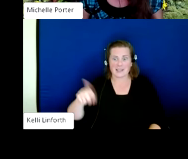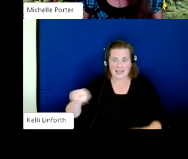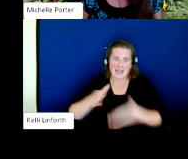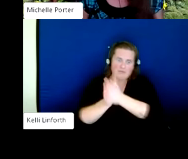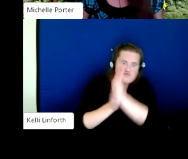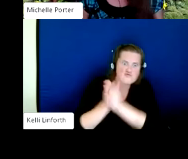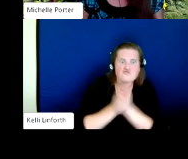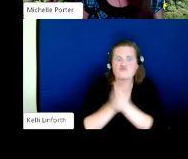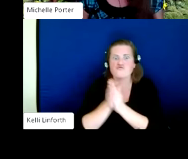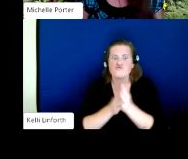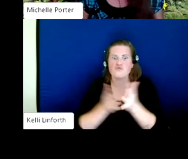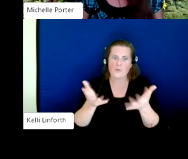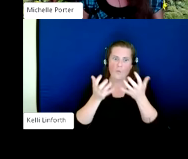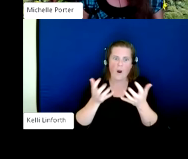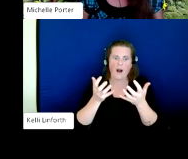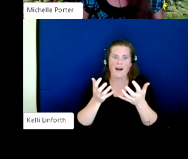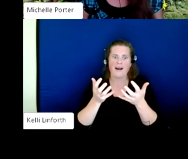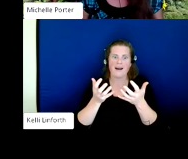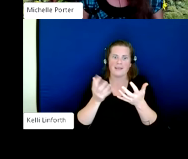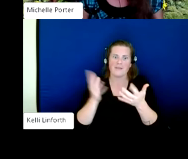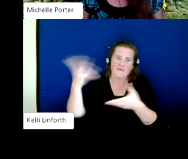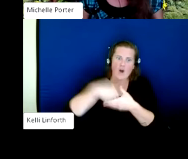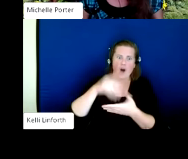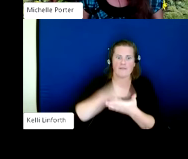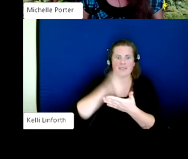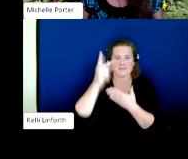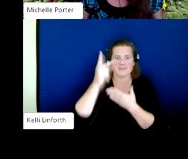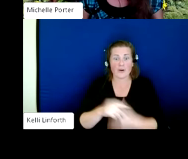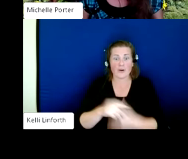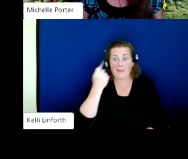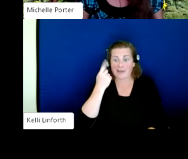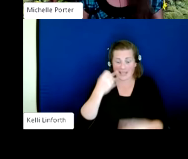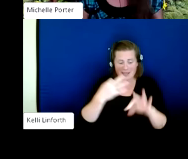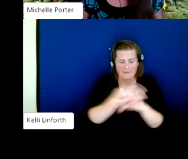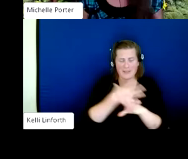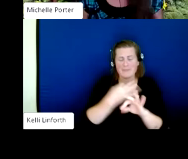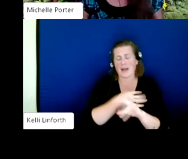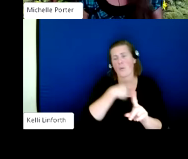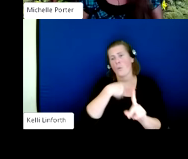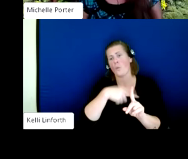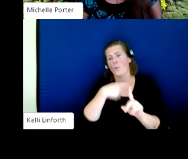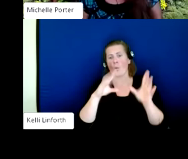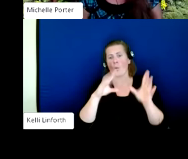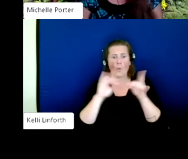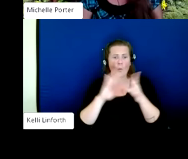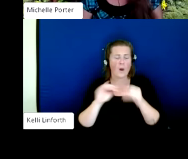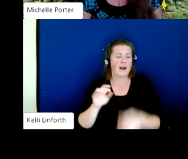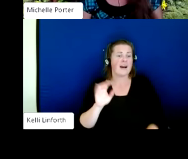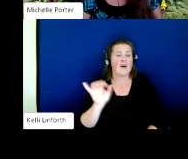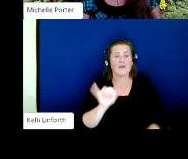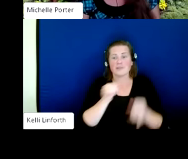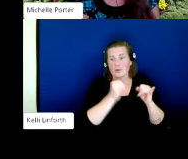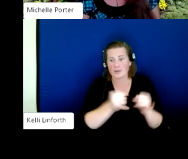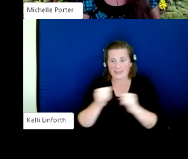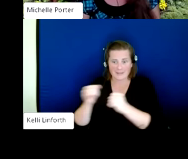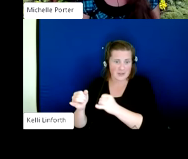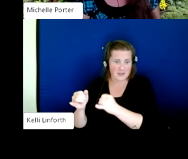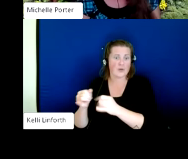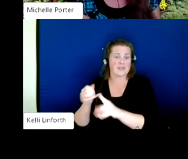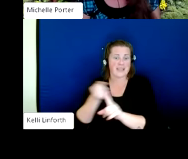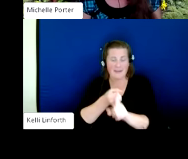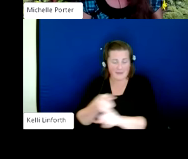program. The feedback was positive on the content in general and the effects on individuals. So